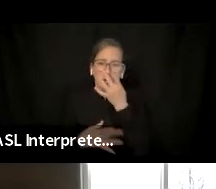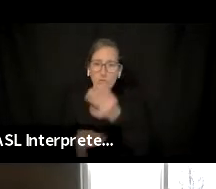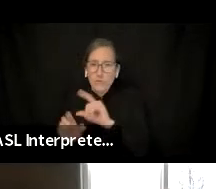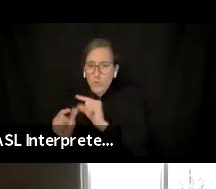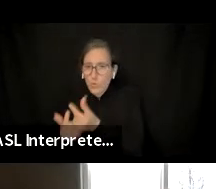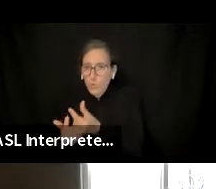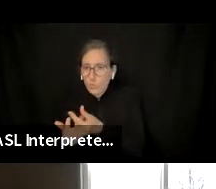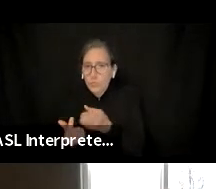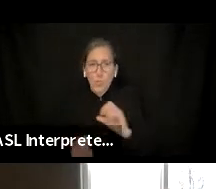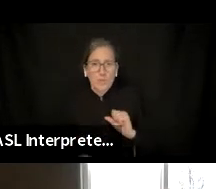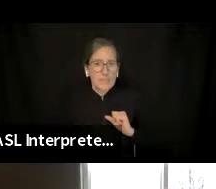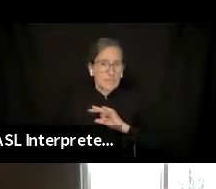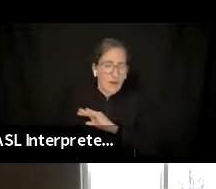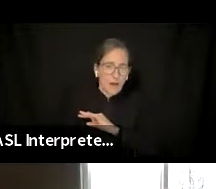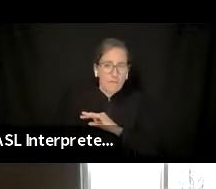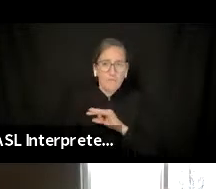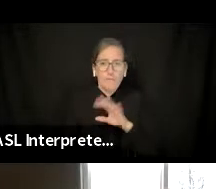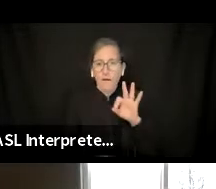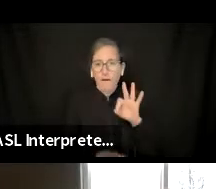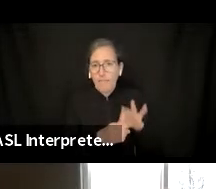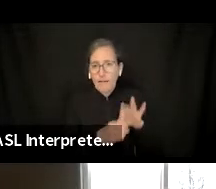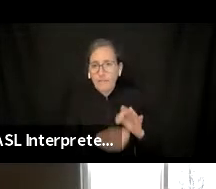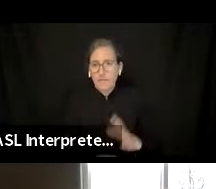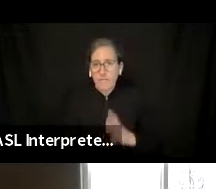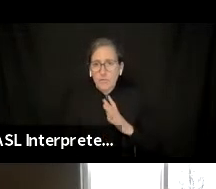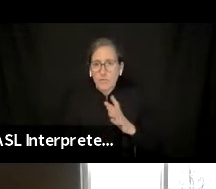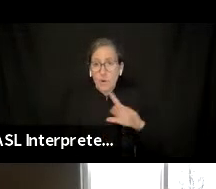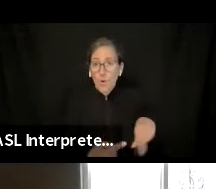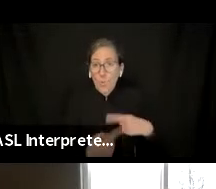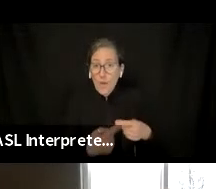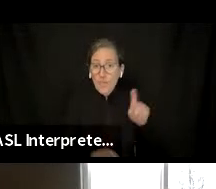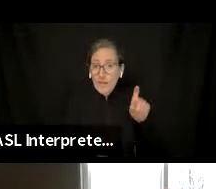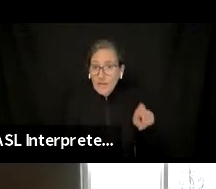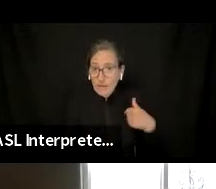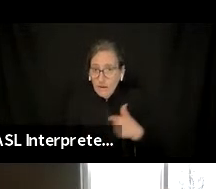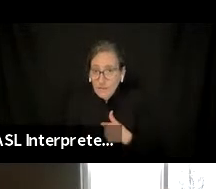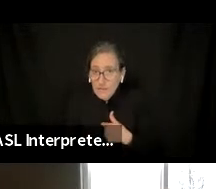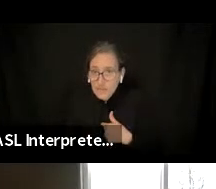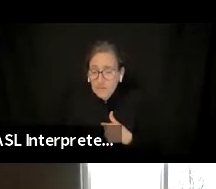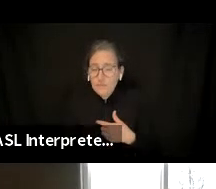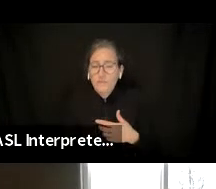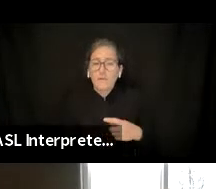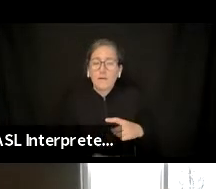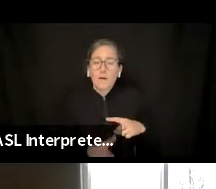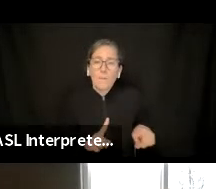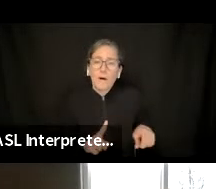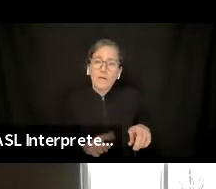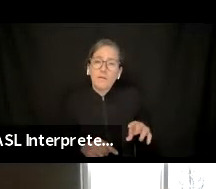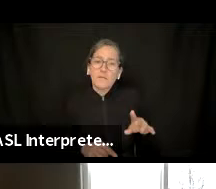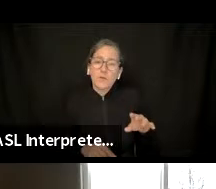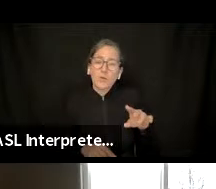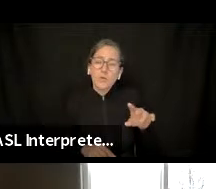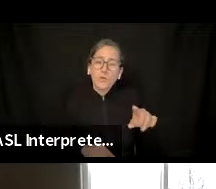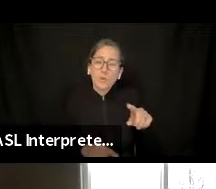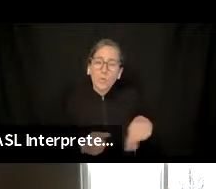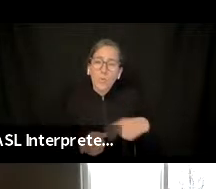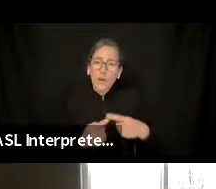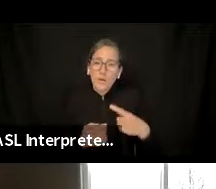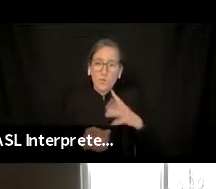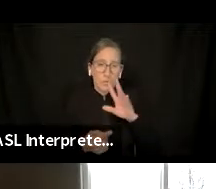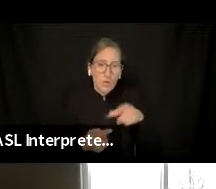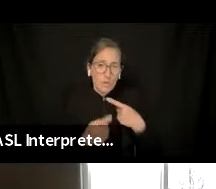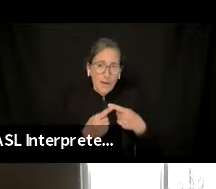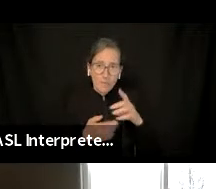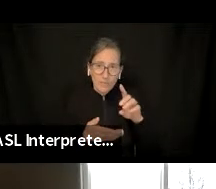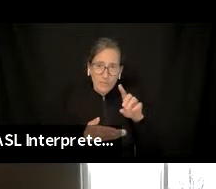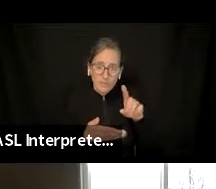need of us or need us to have input on their work. But when you're talking about the discrimination, which is going to require an